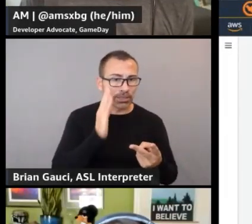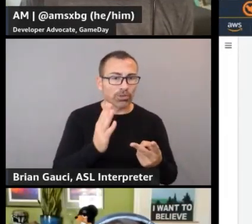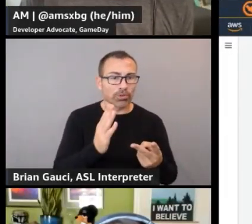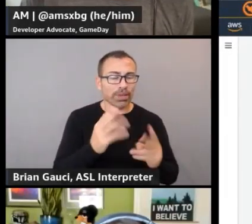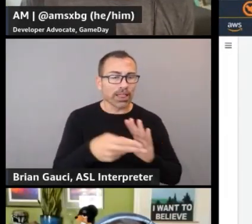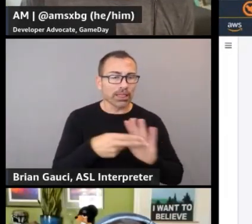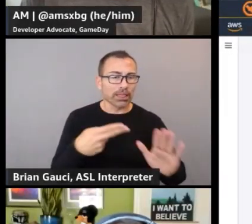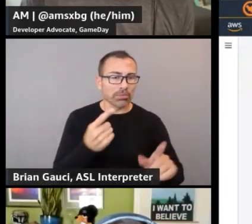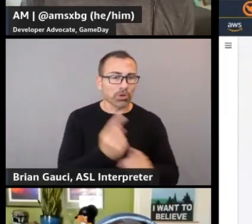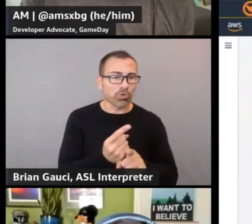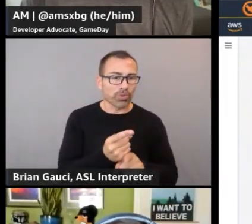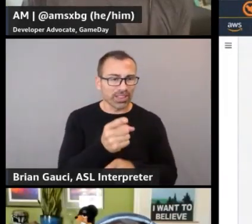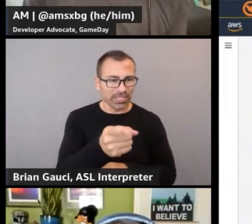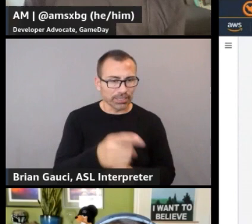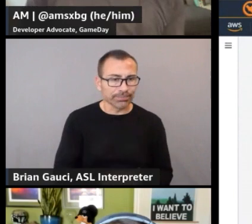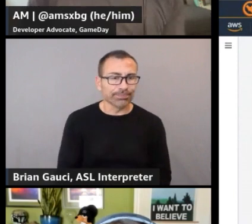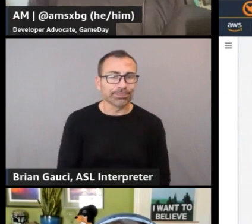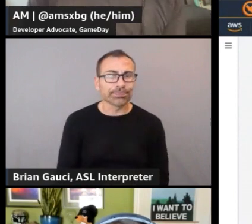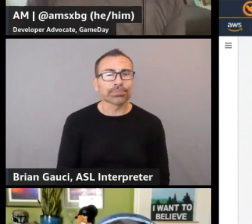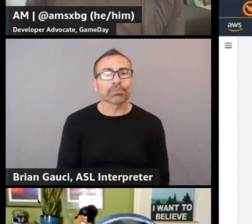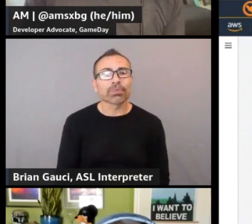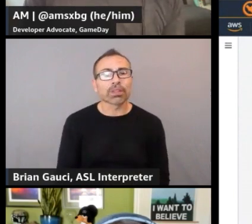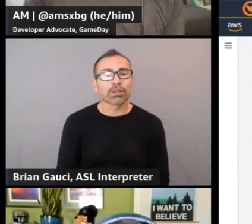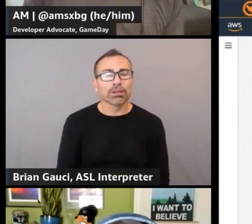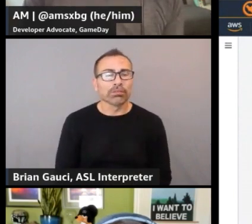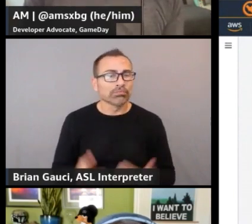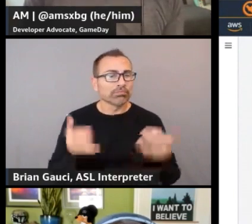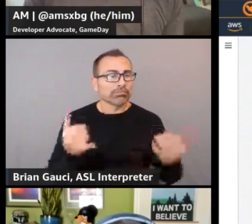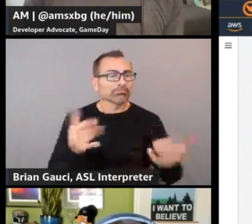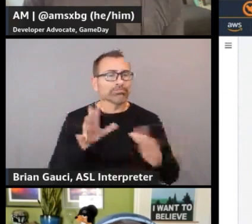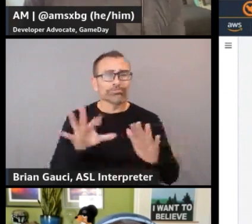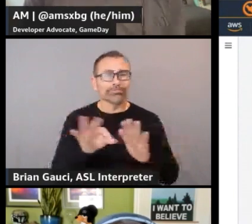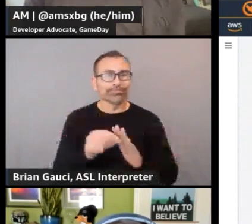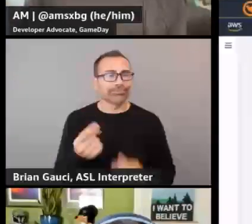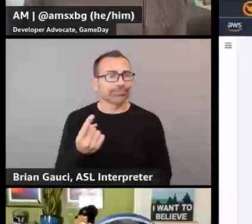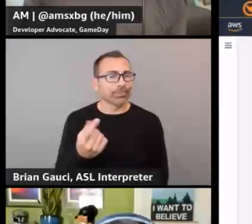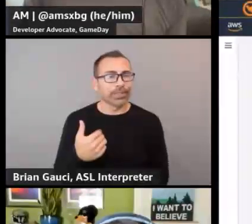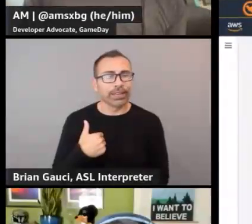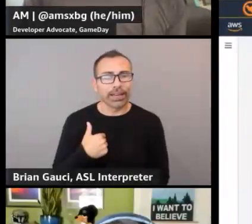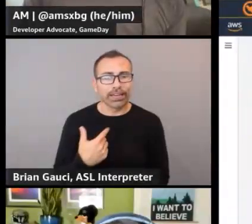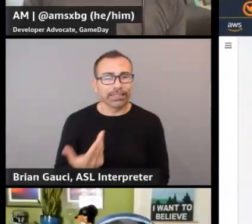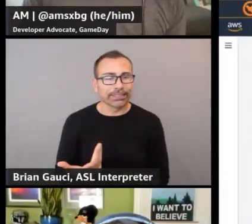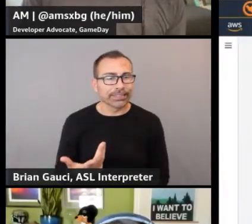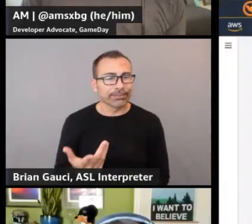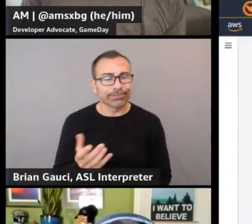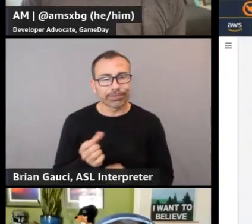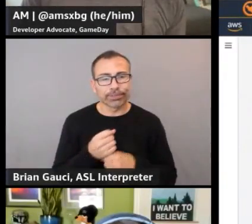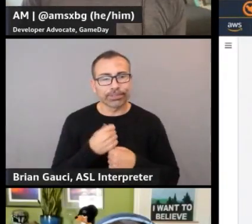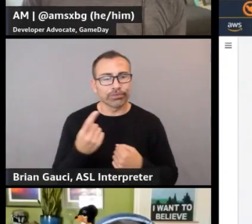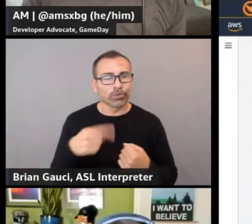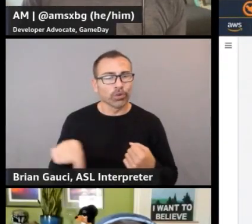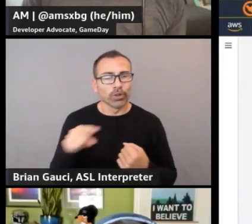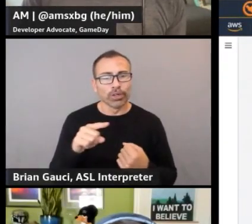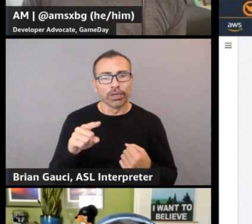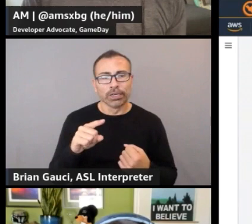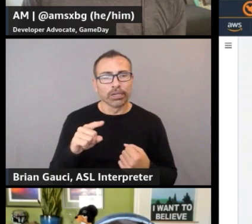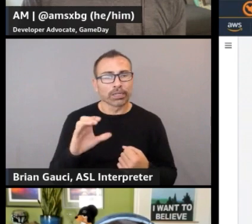labeled. And here we're going to just choose one which is created for custom. This was a VPC created for